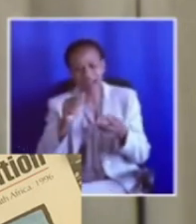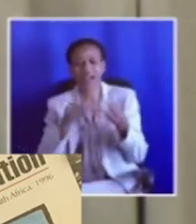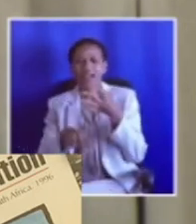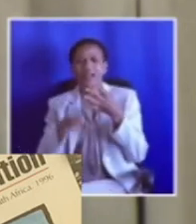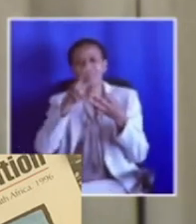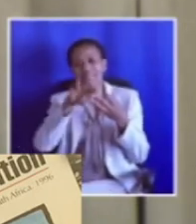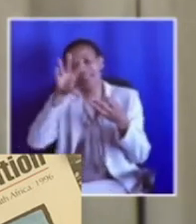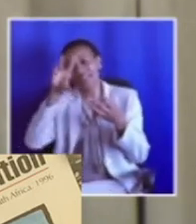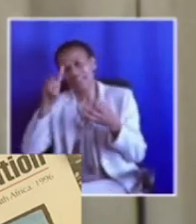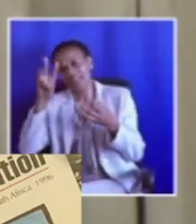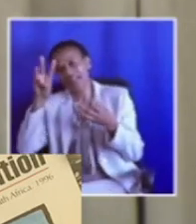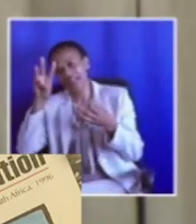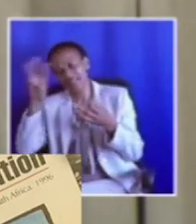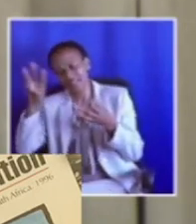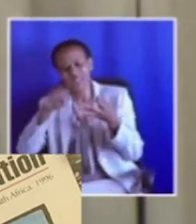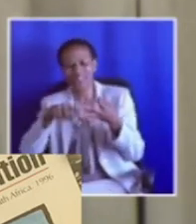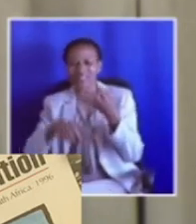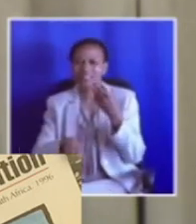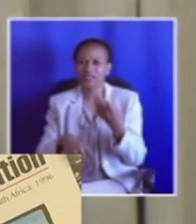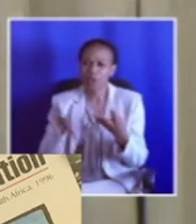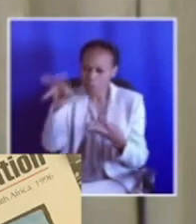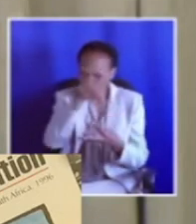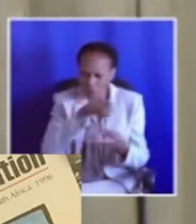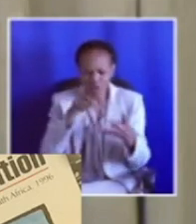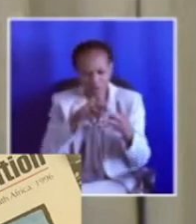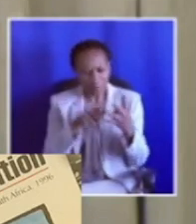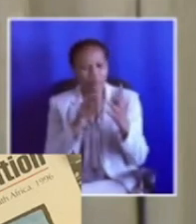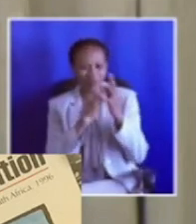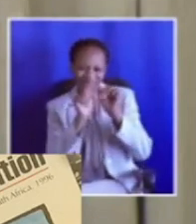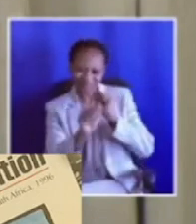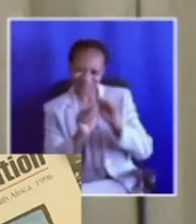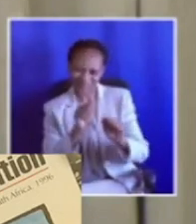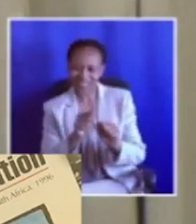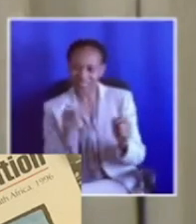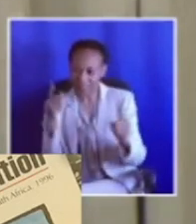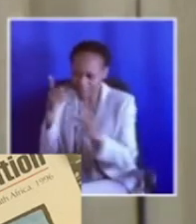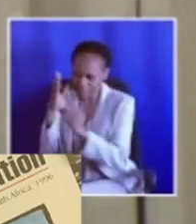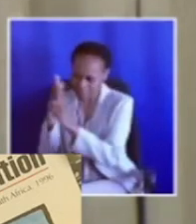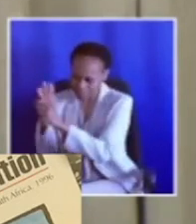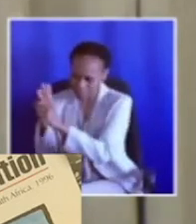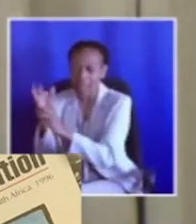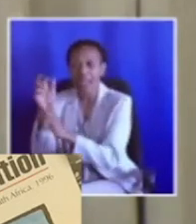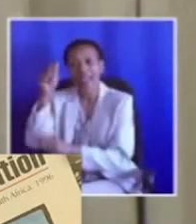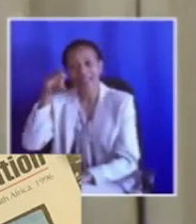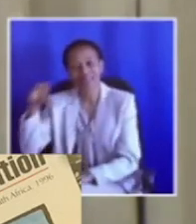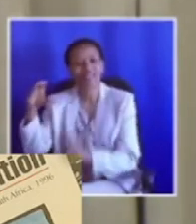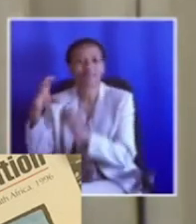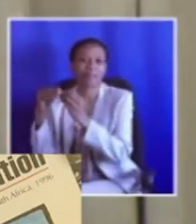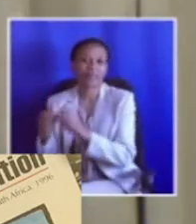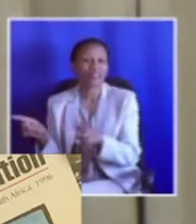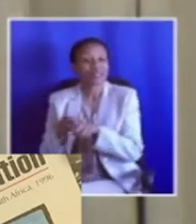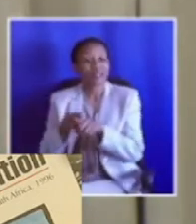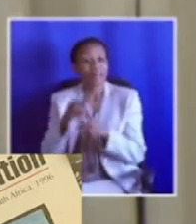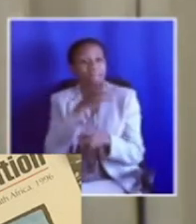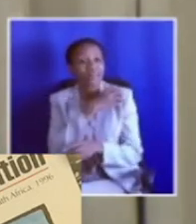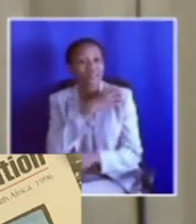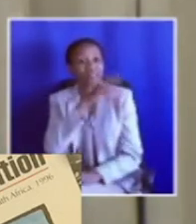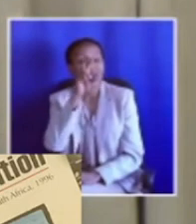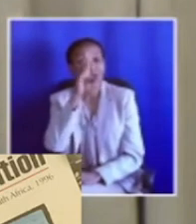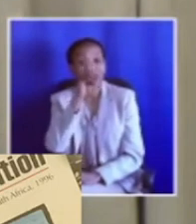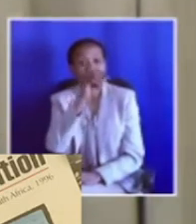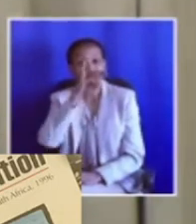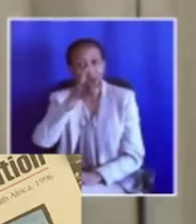der Westhuizen, is in stark contrast to those ANC members and even the Honorable Minister Honorable Didiza, who's